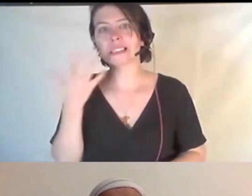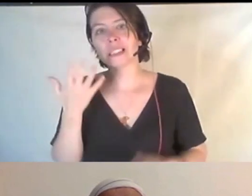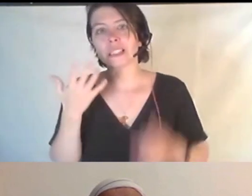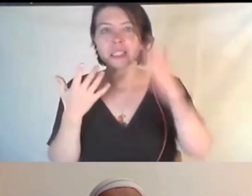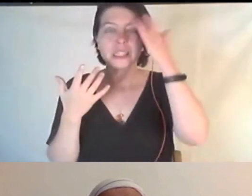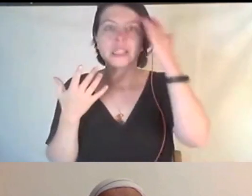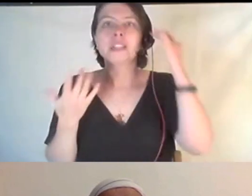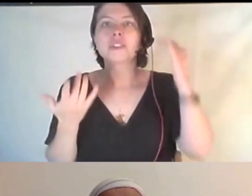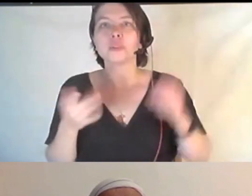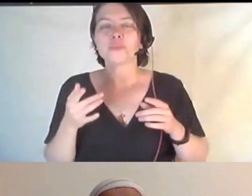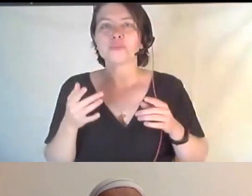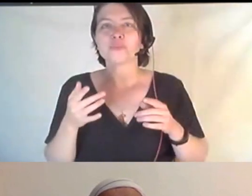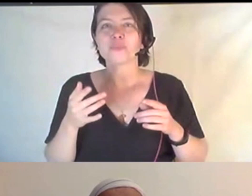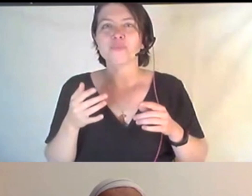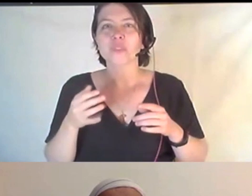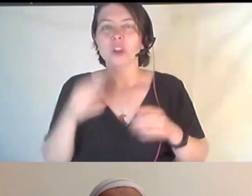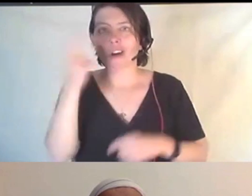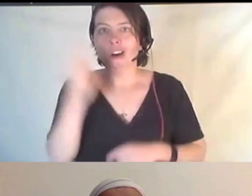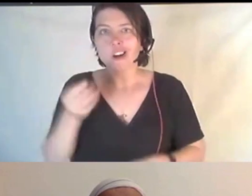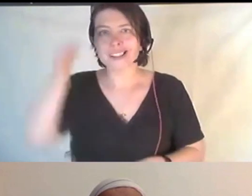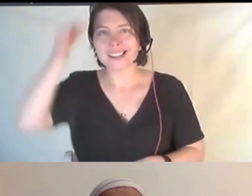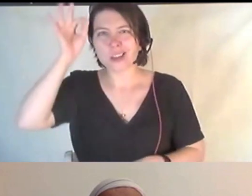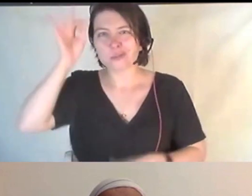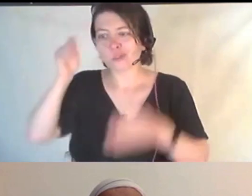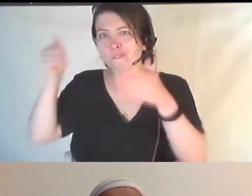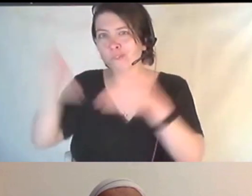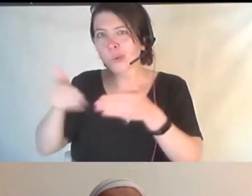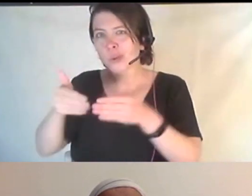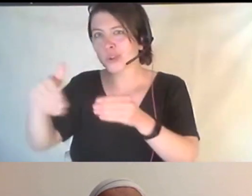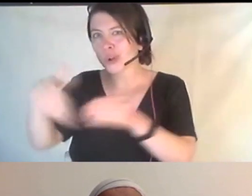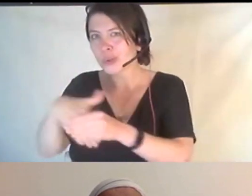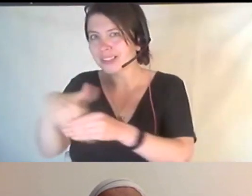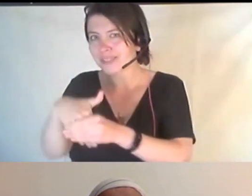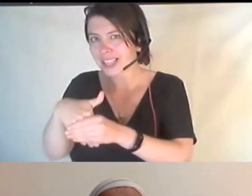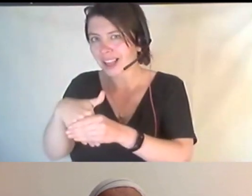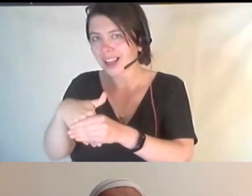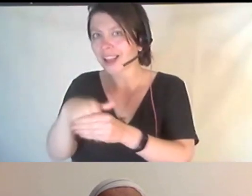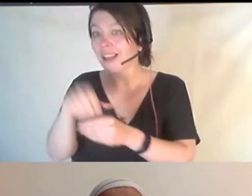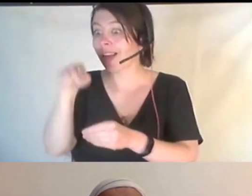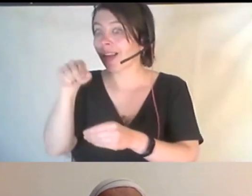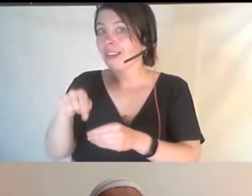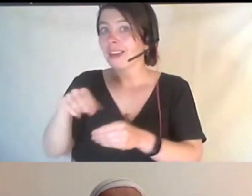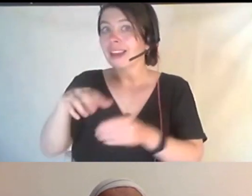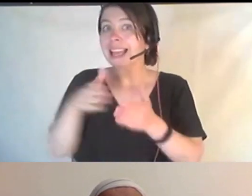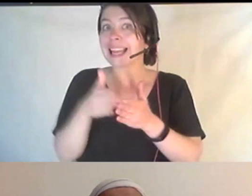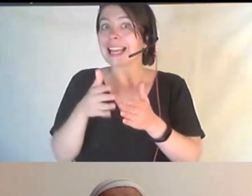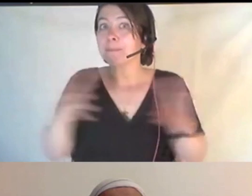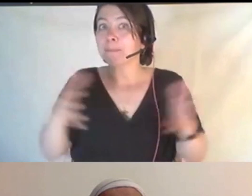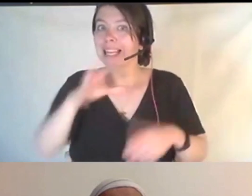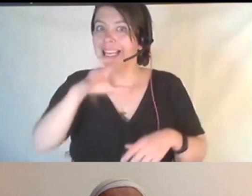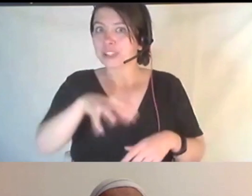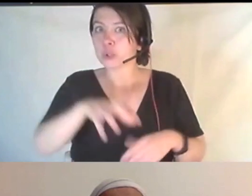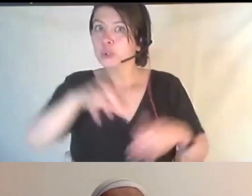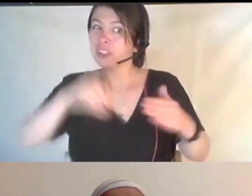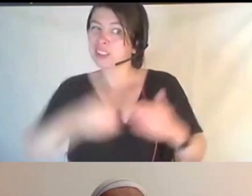on inclusivity, they're developing very much their community and education and all of that streams. That's